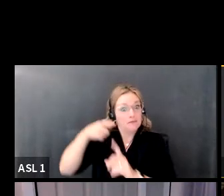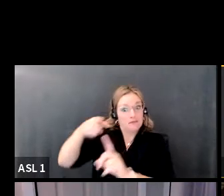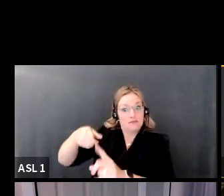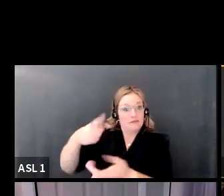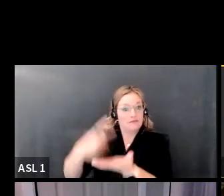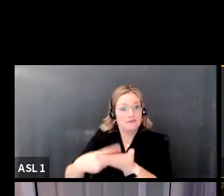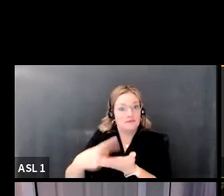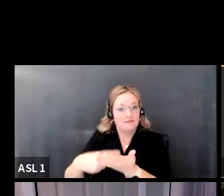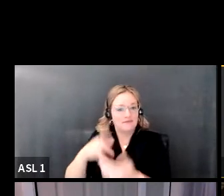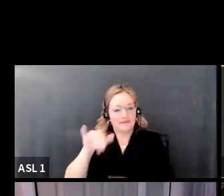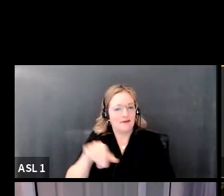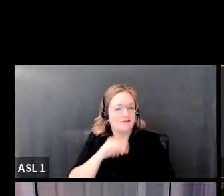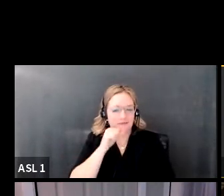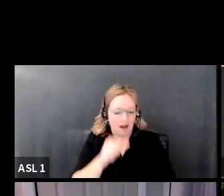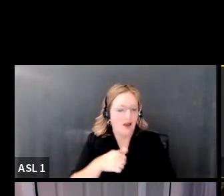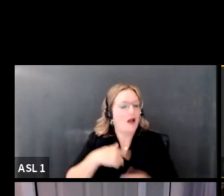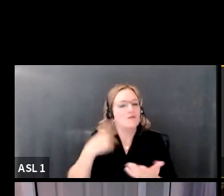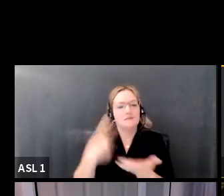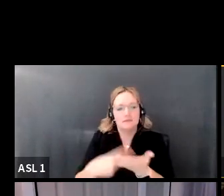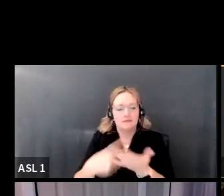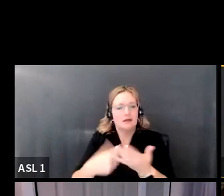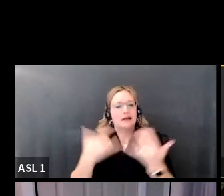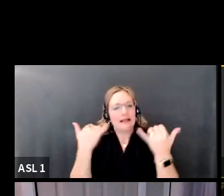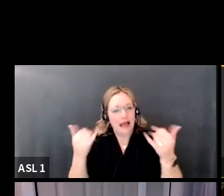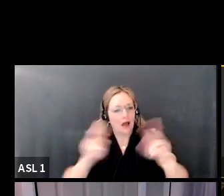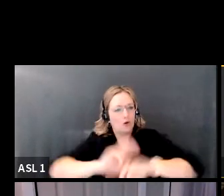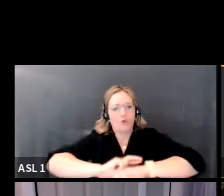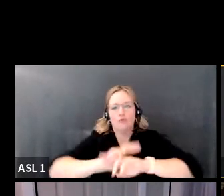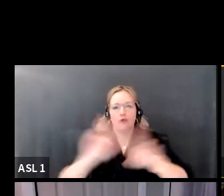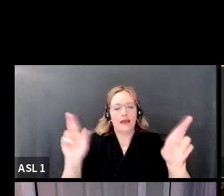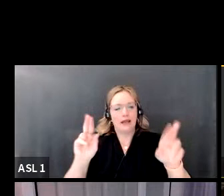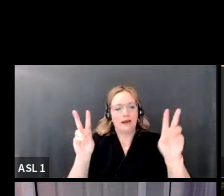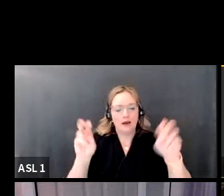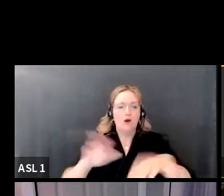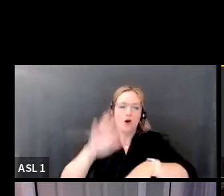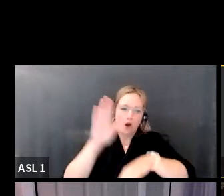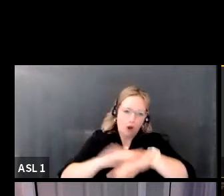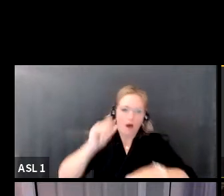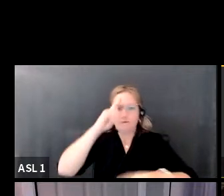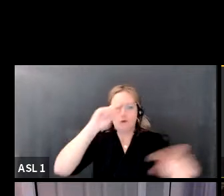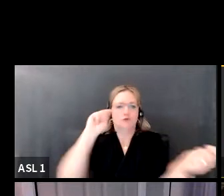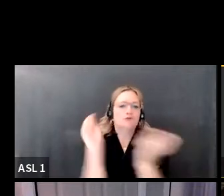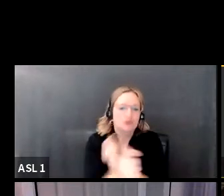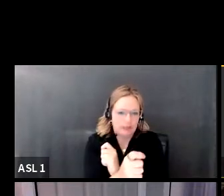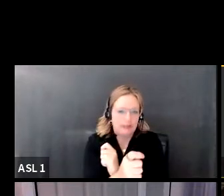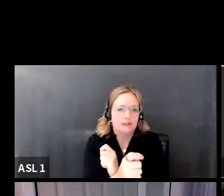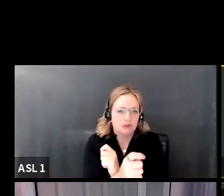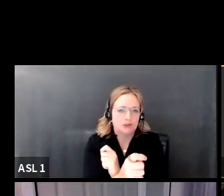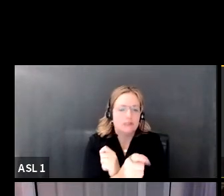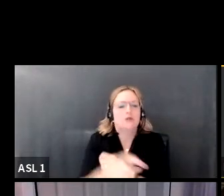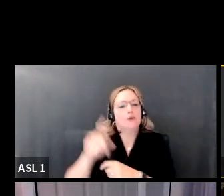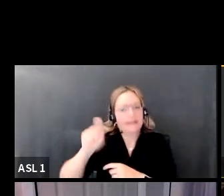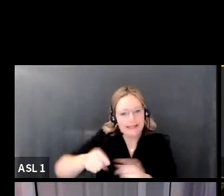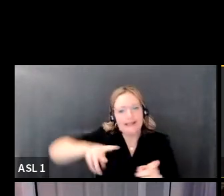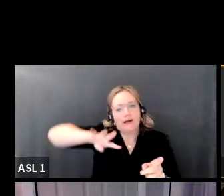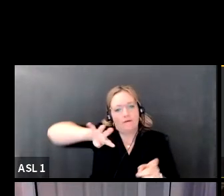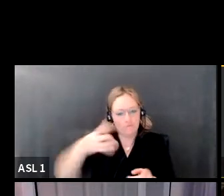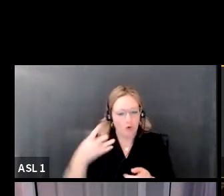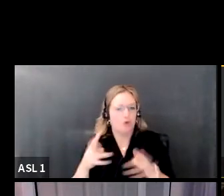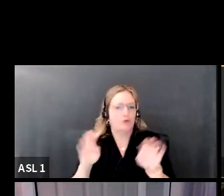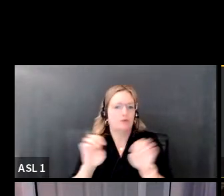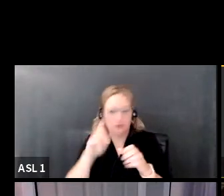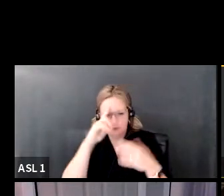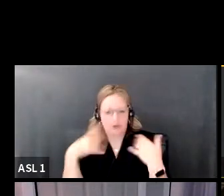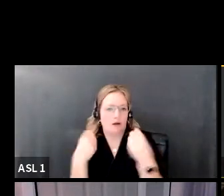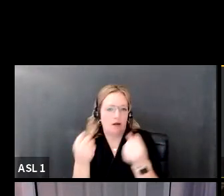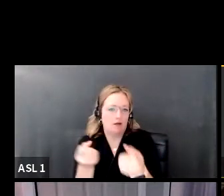change right now the best way i see that manifesting itself is the creation of this fourth emergency service if you want i think to